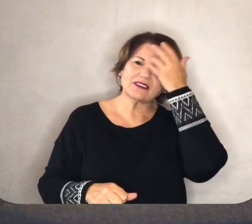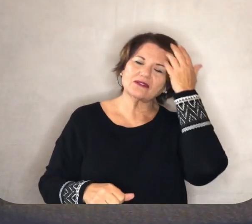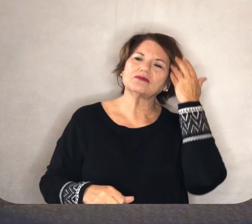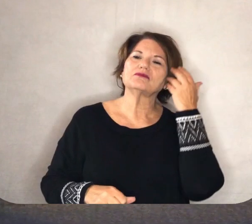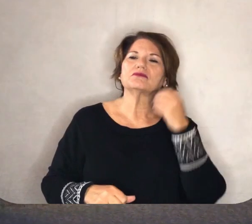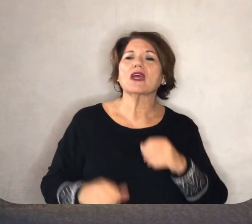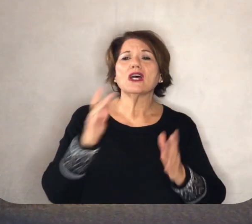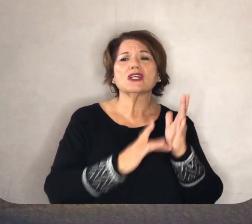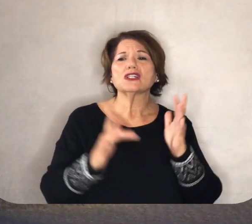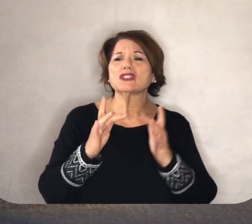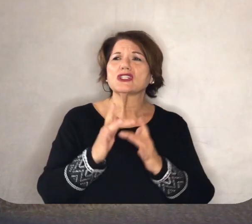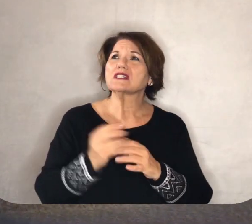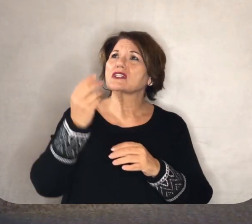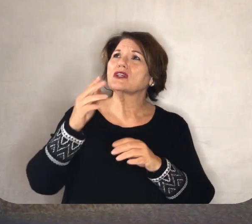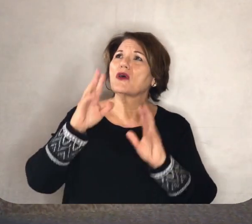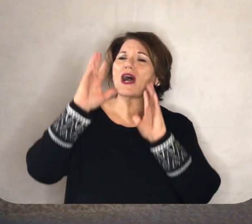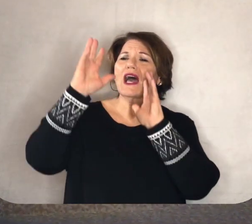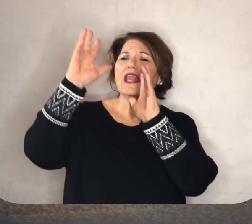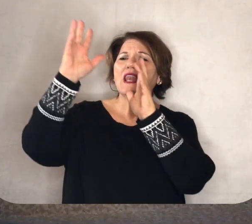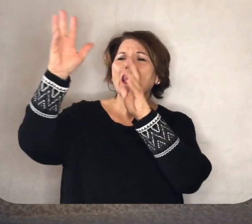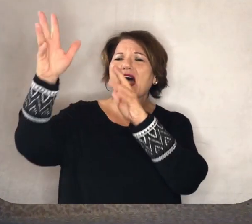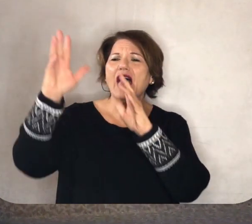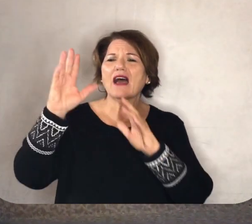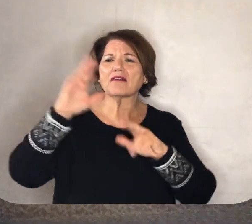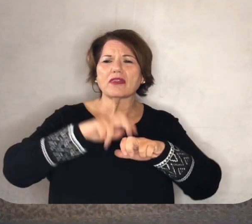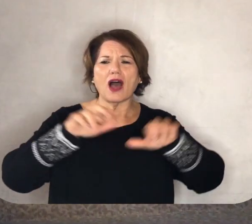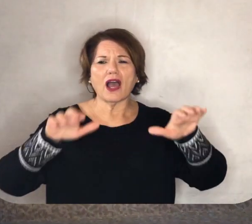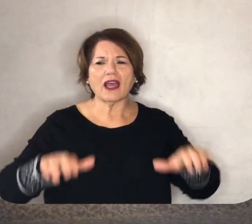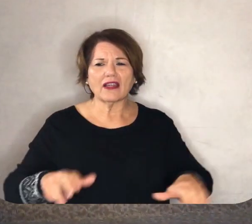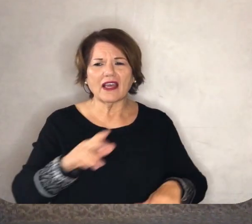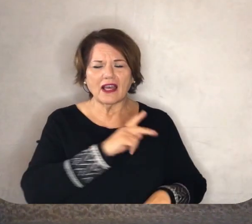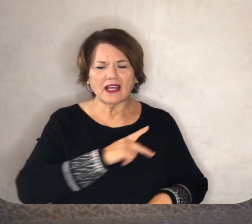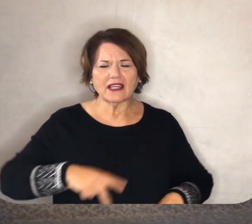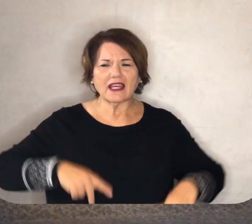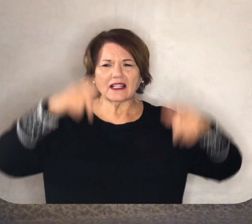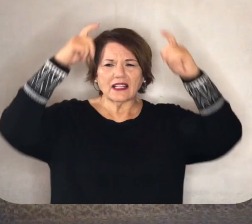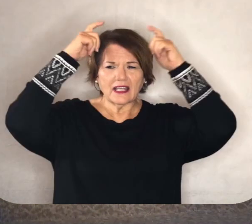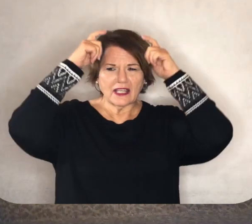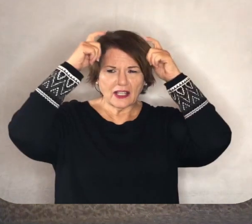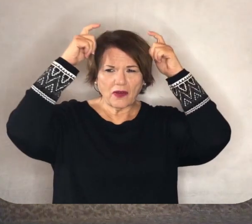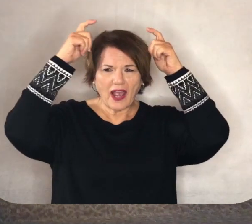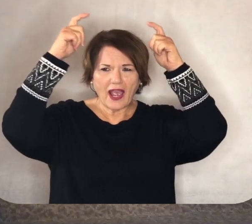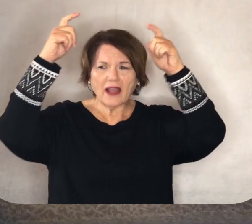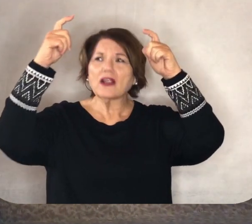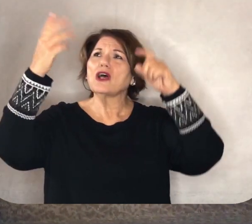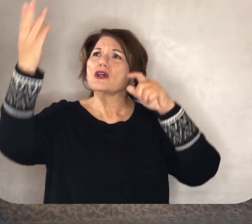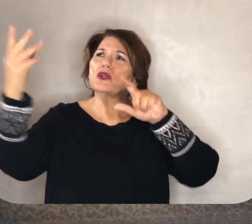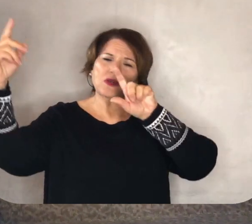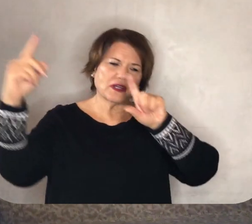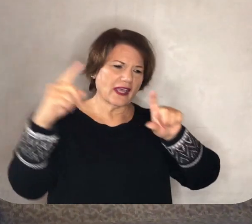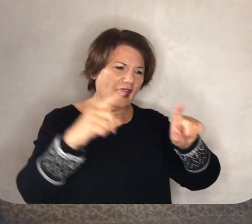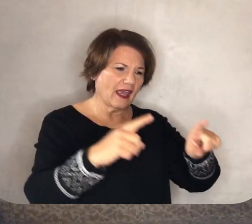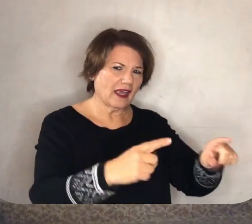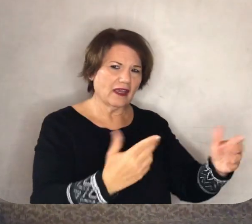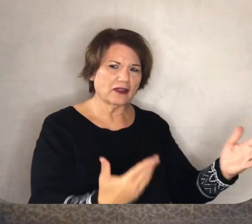Thou didst leave thy throne and thy kingly crown when thou camest to